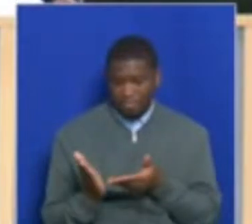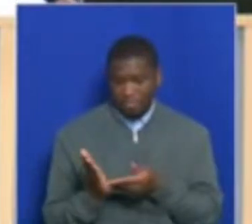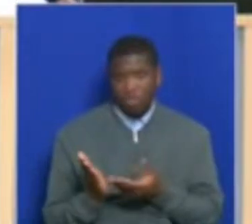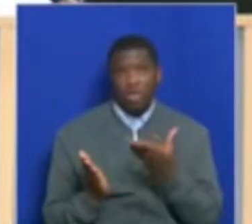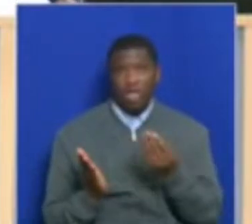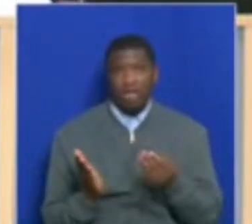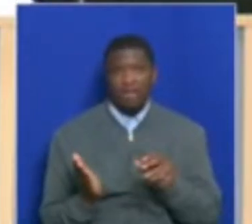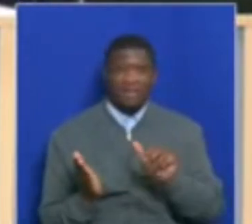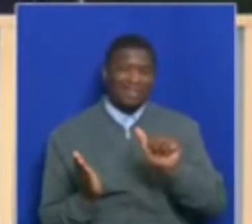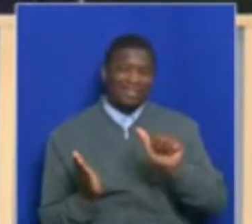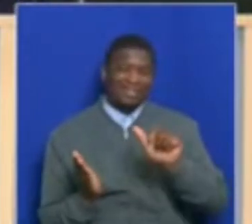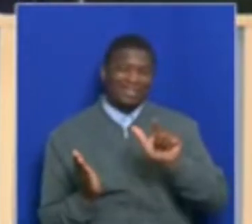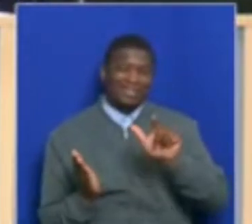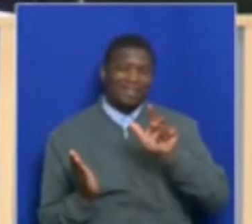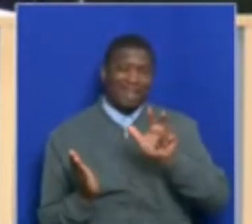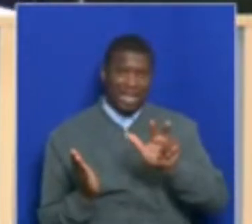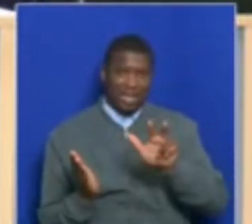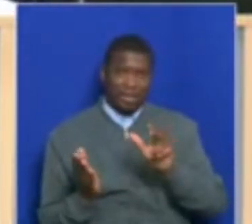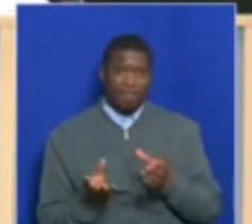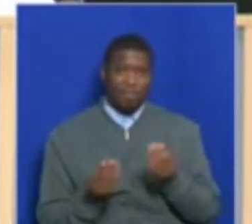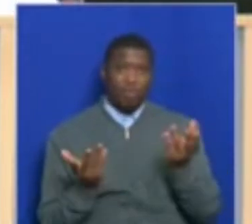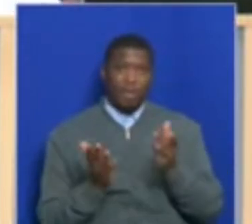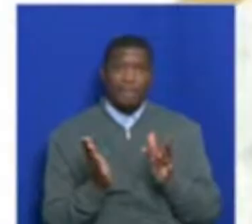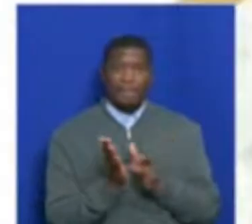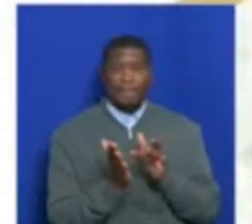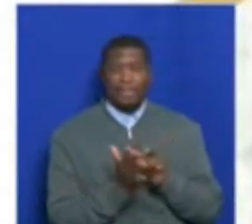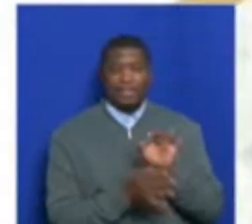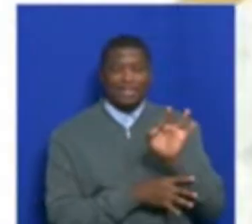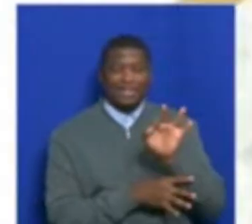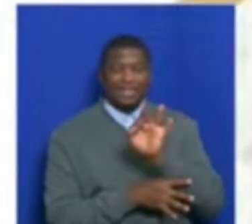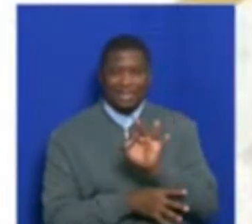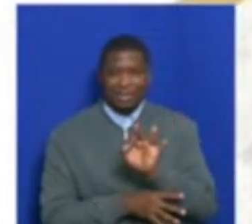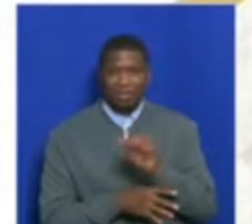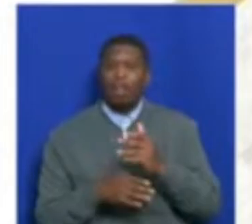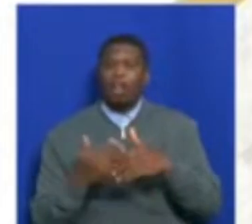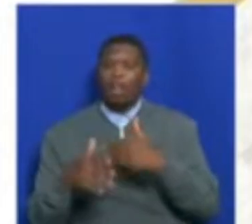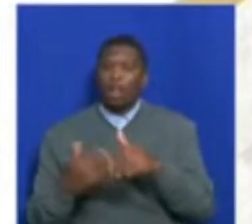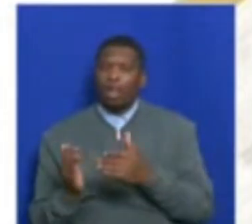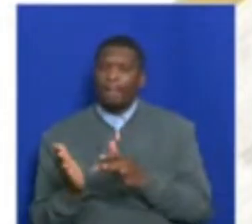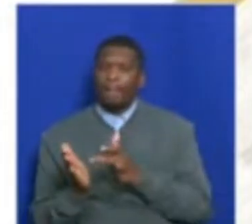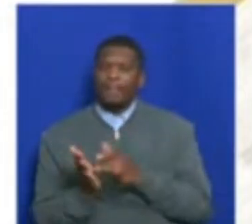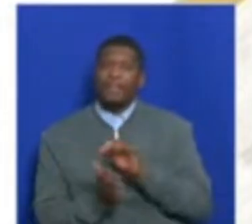here 33. 35. You have